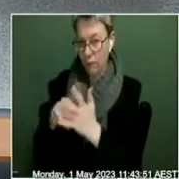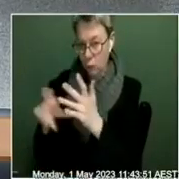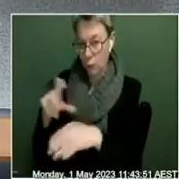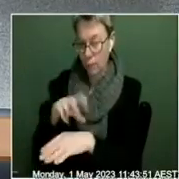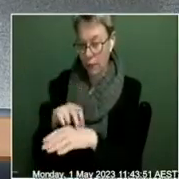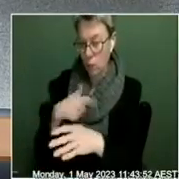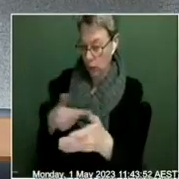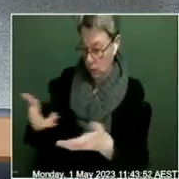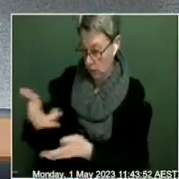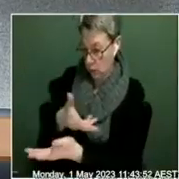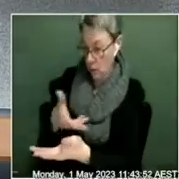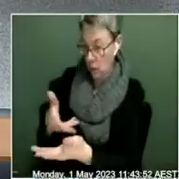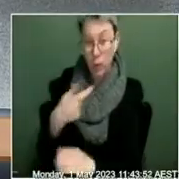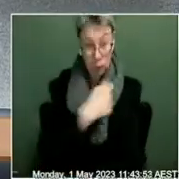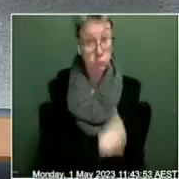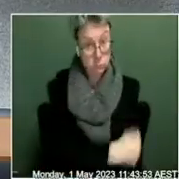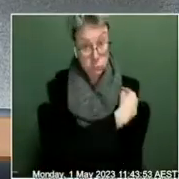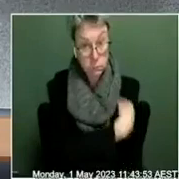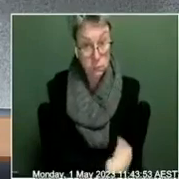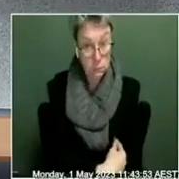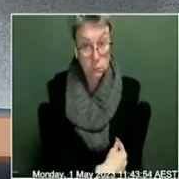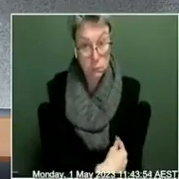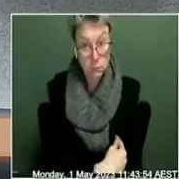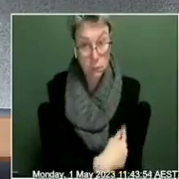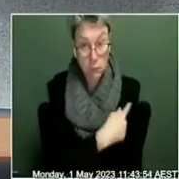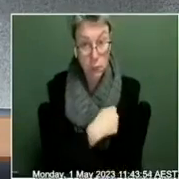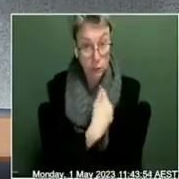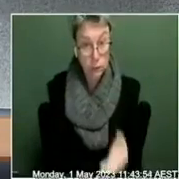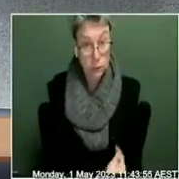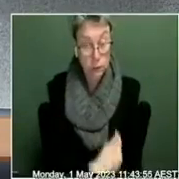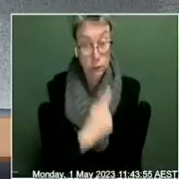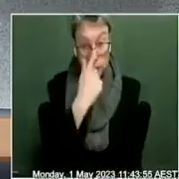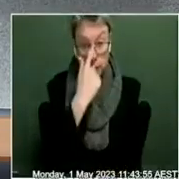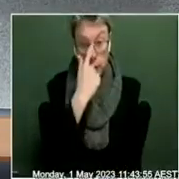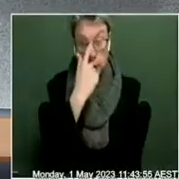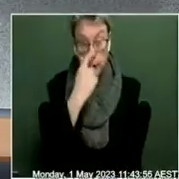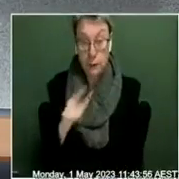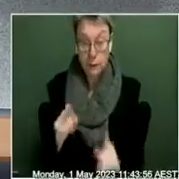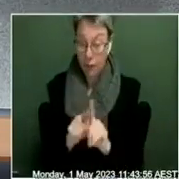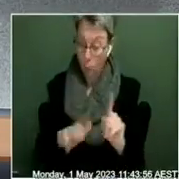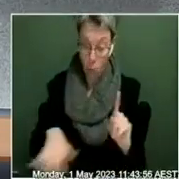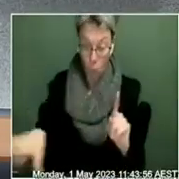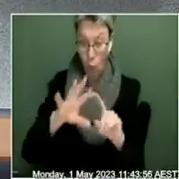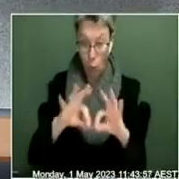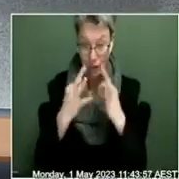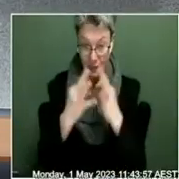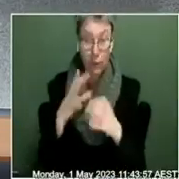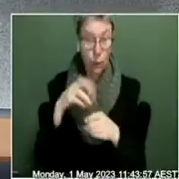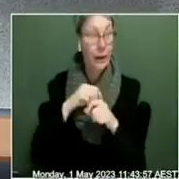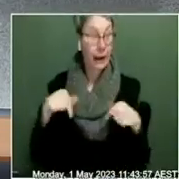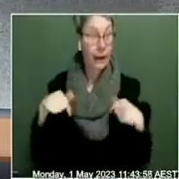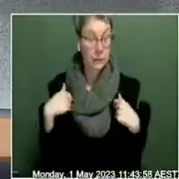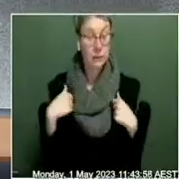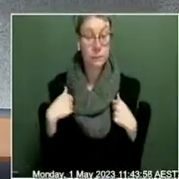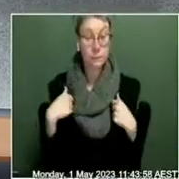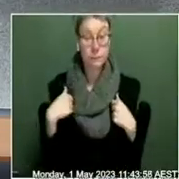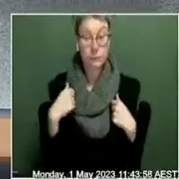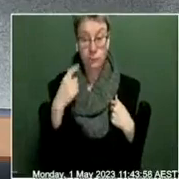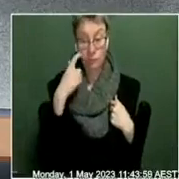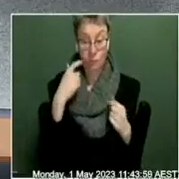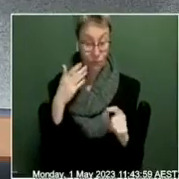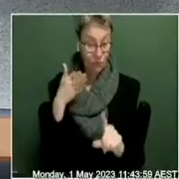including ourselves, who are working towards implementing this model from later this year, that they're also undertaking all the necessary preparatory